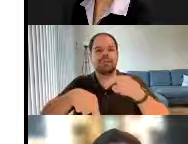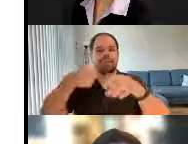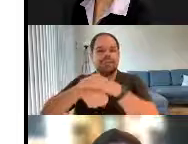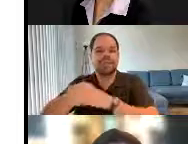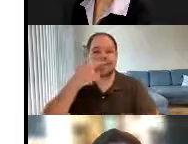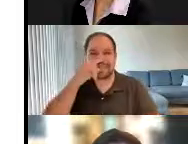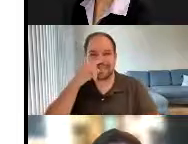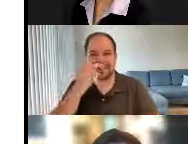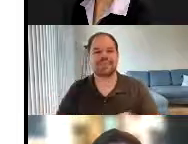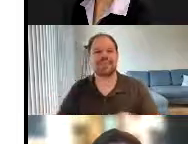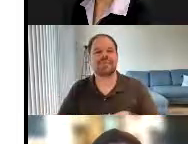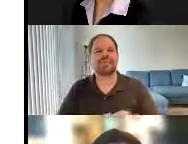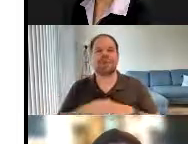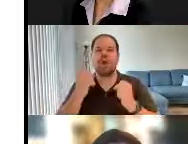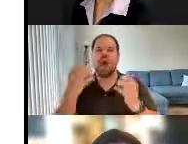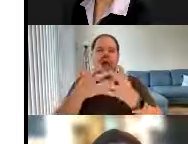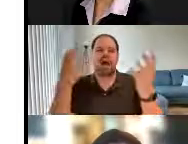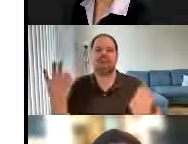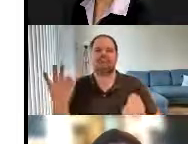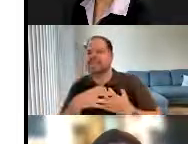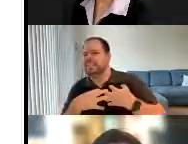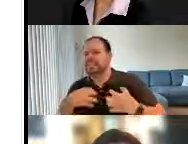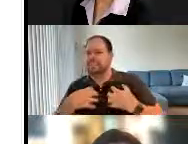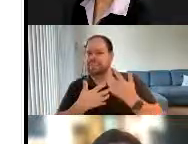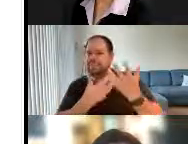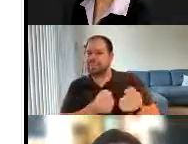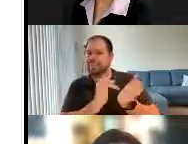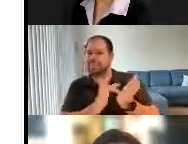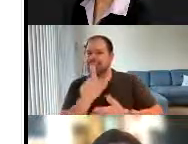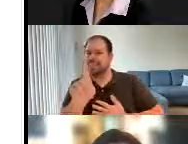of doctors and medical providers,